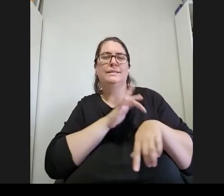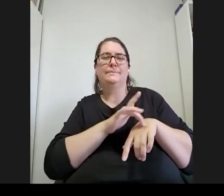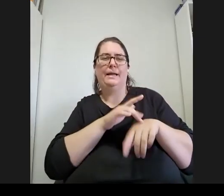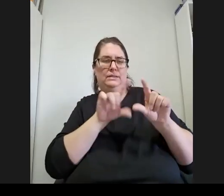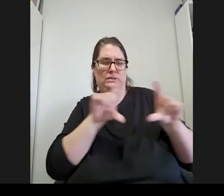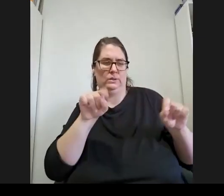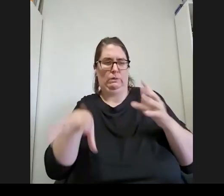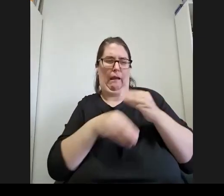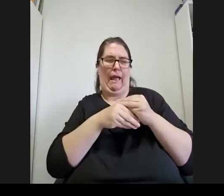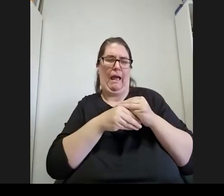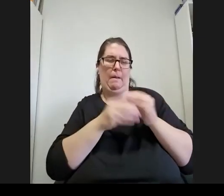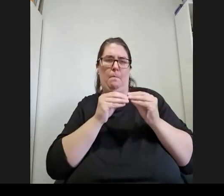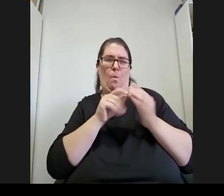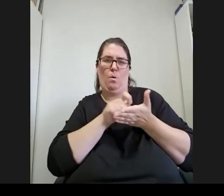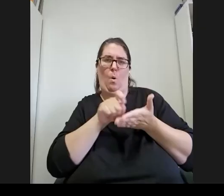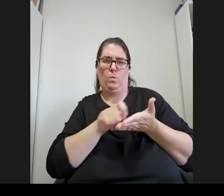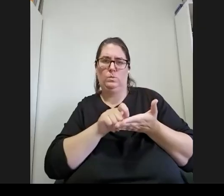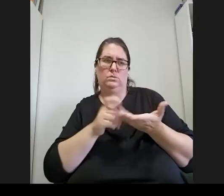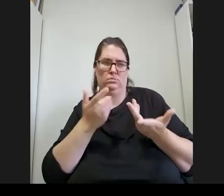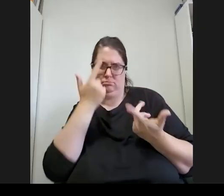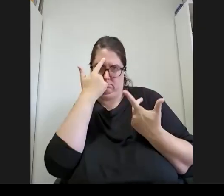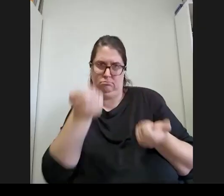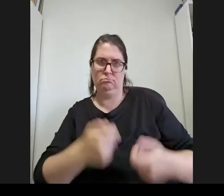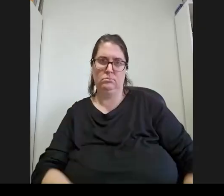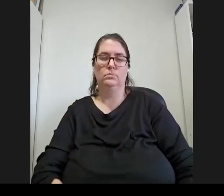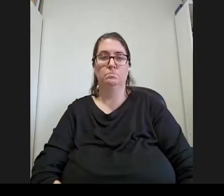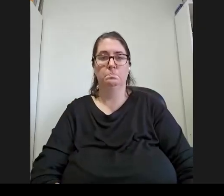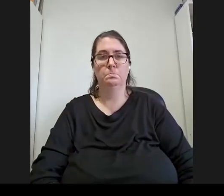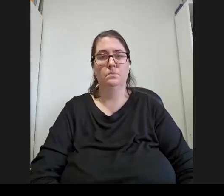add additional thing by hand if you need to.